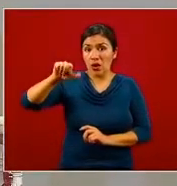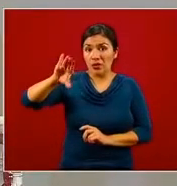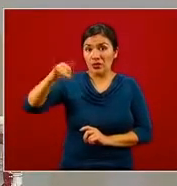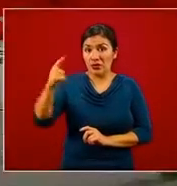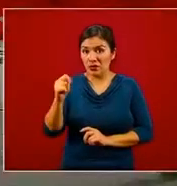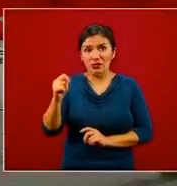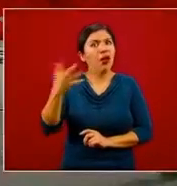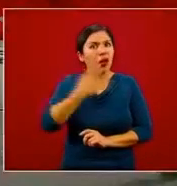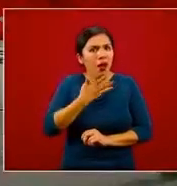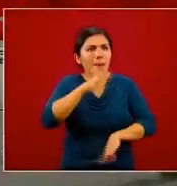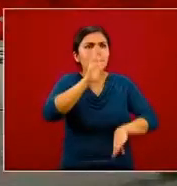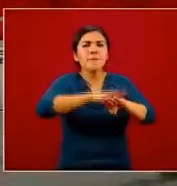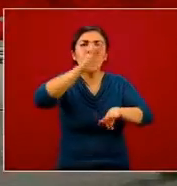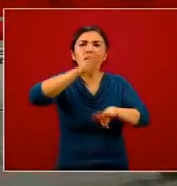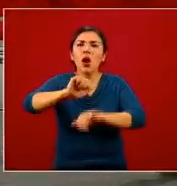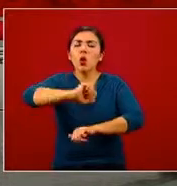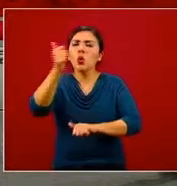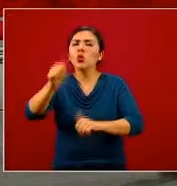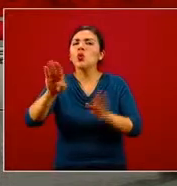industry.